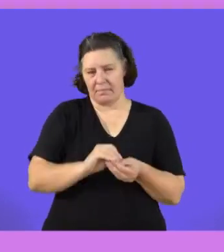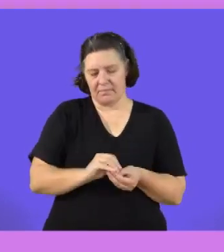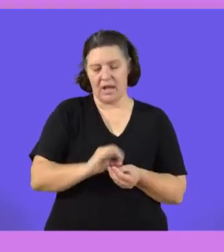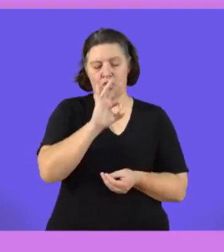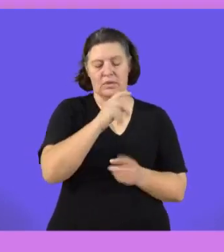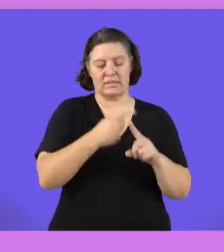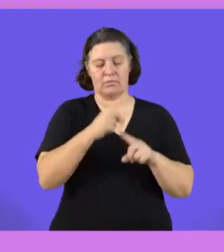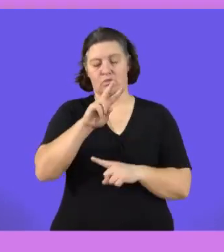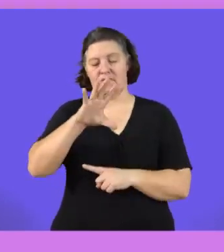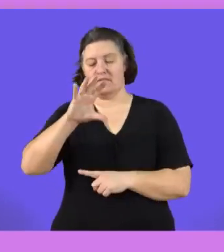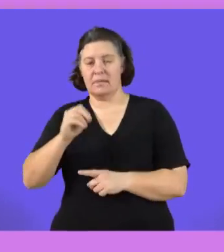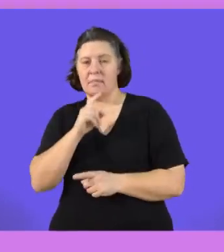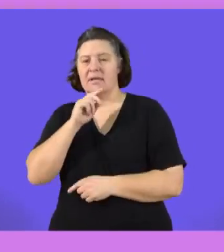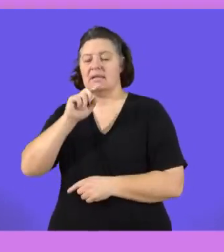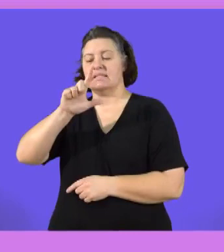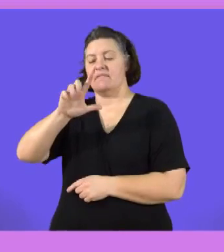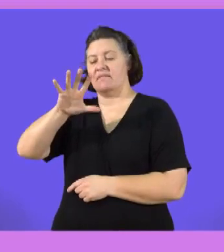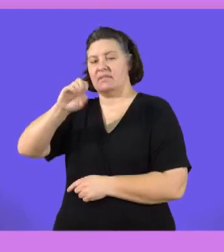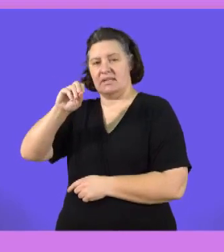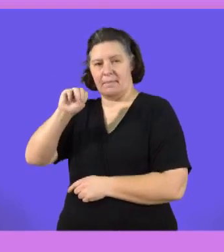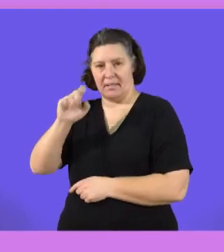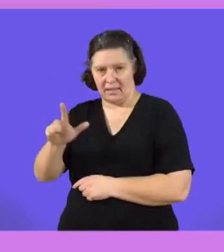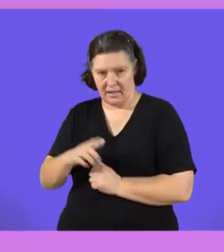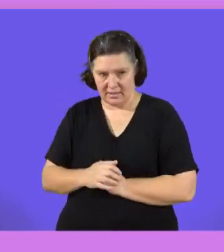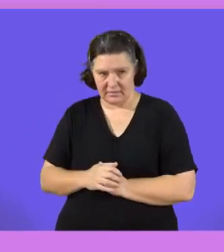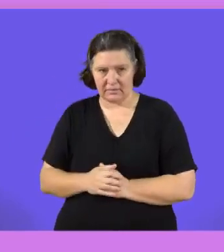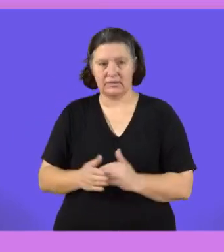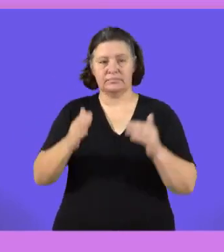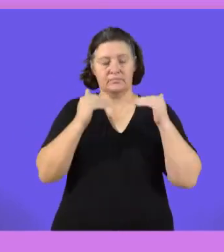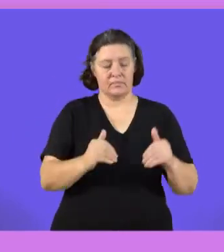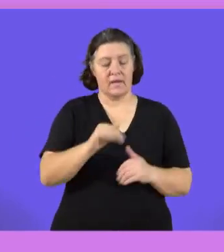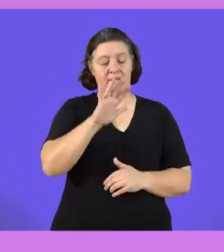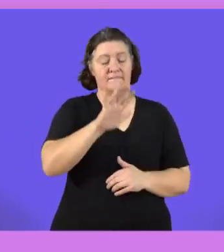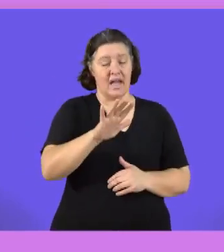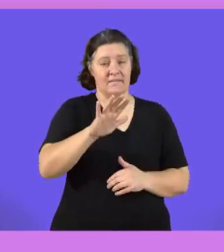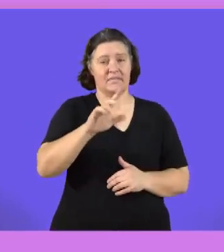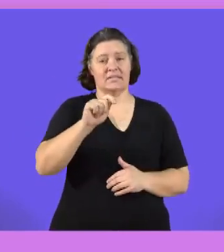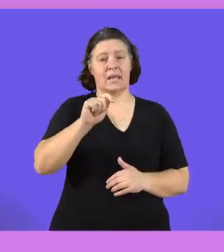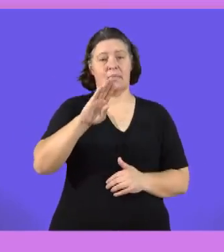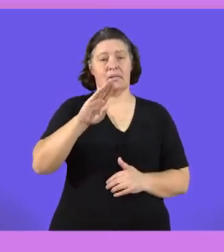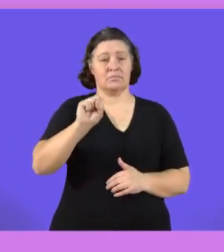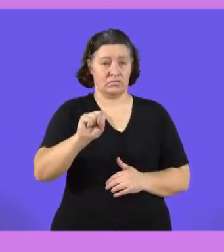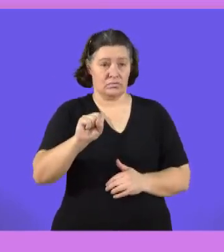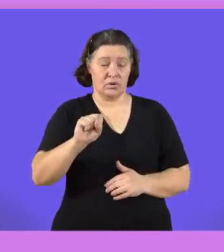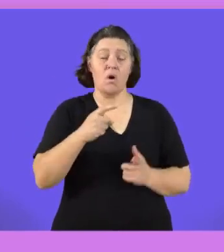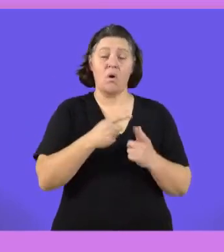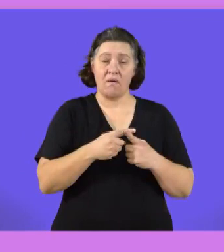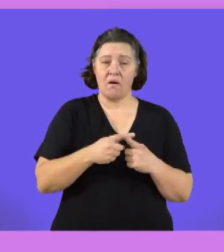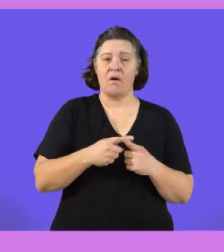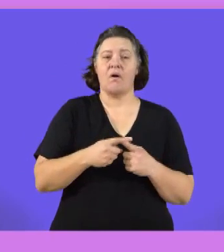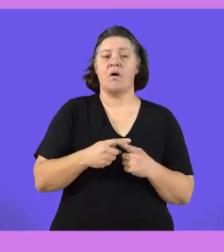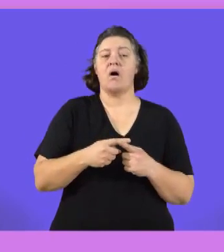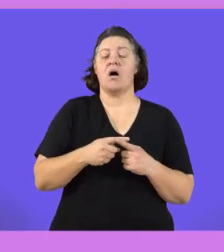of 750 milliliters. Then I have 5 tablespoons. I multiply that